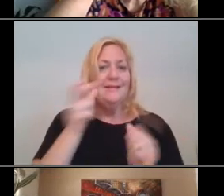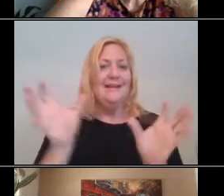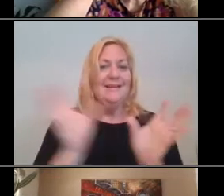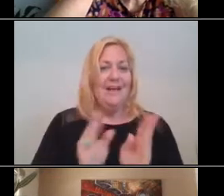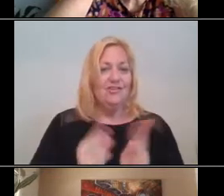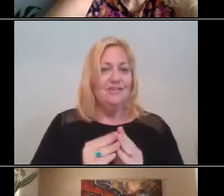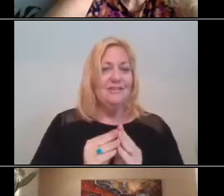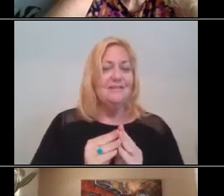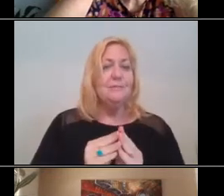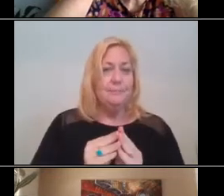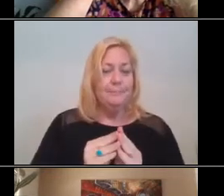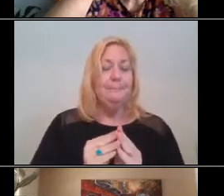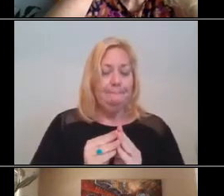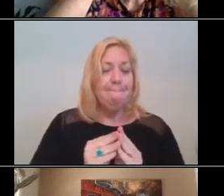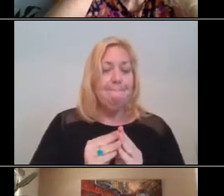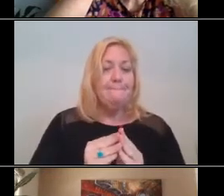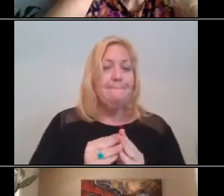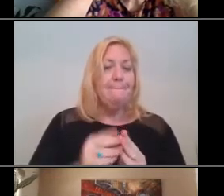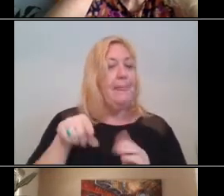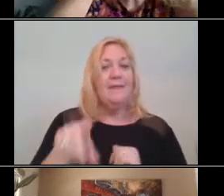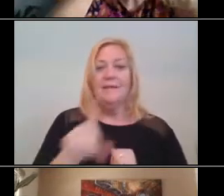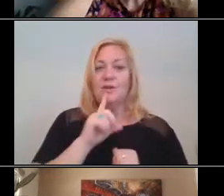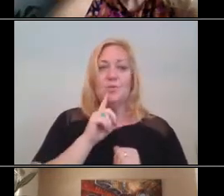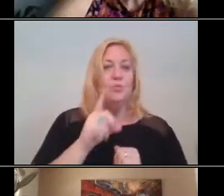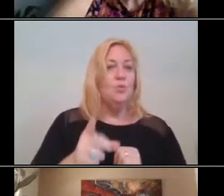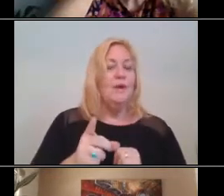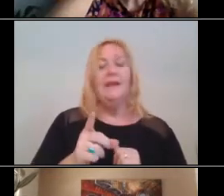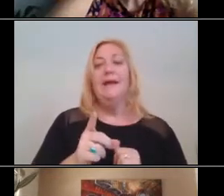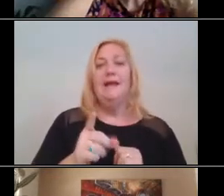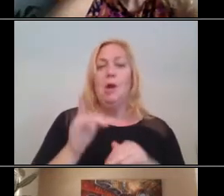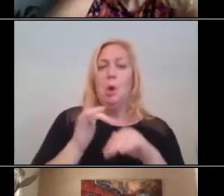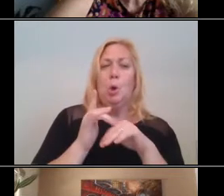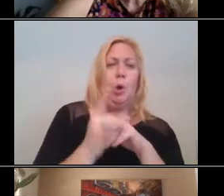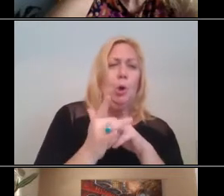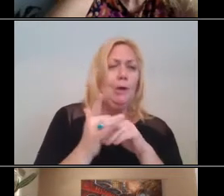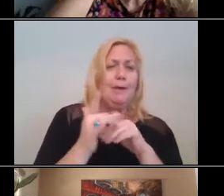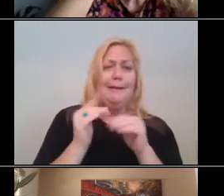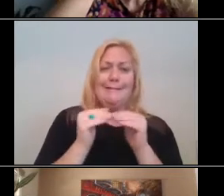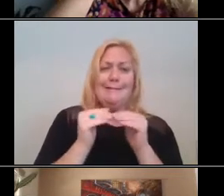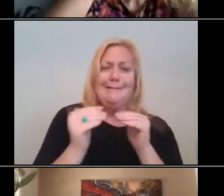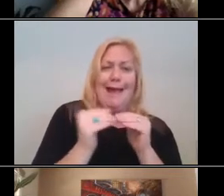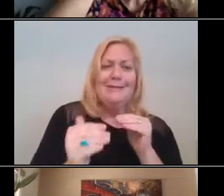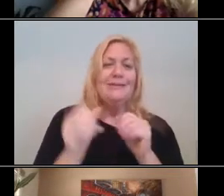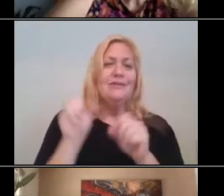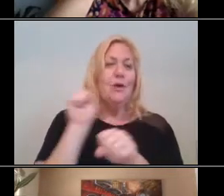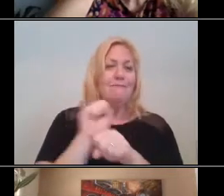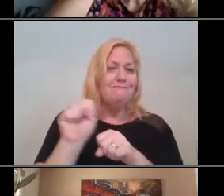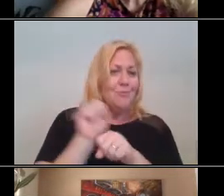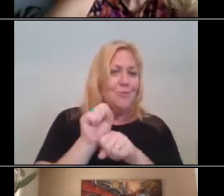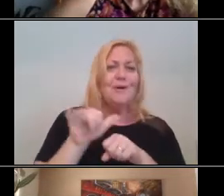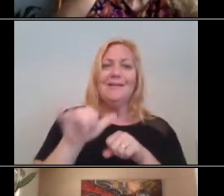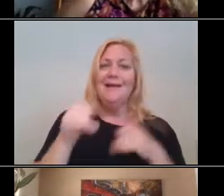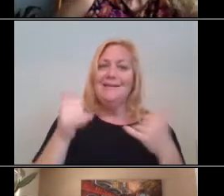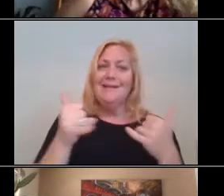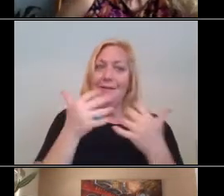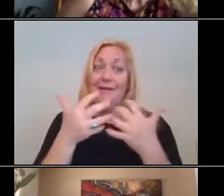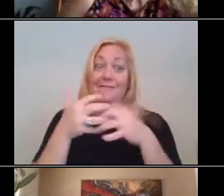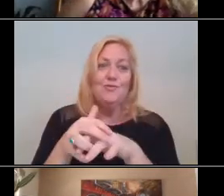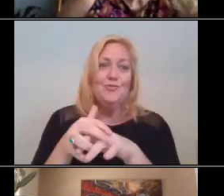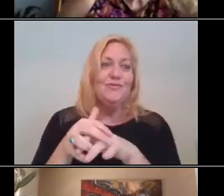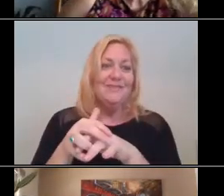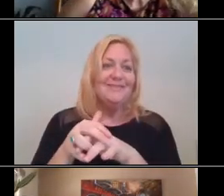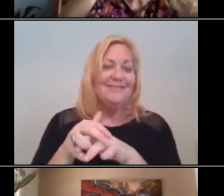And this is really early stages of work that is getting infused